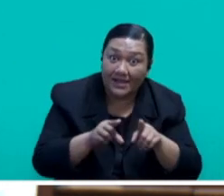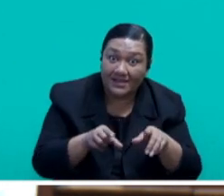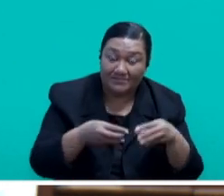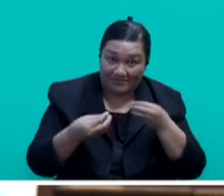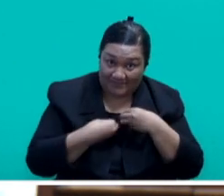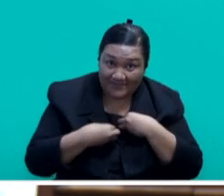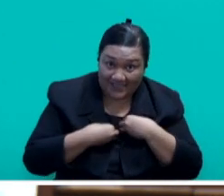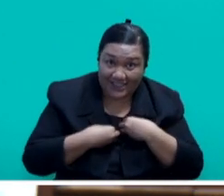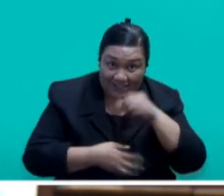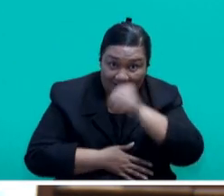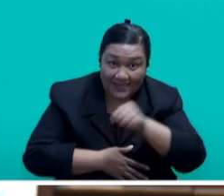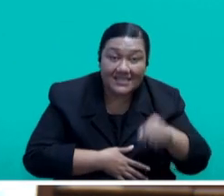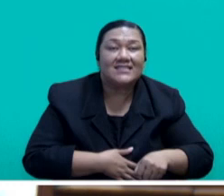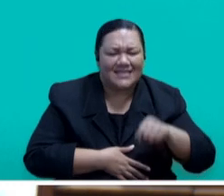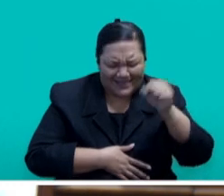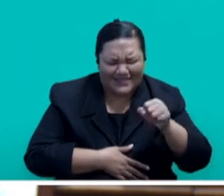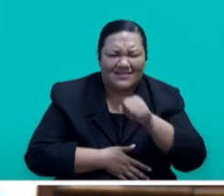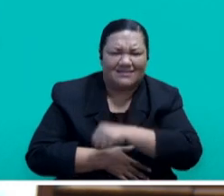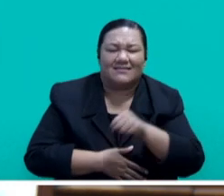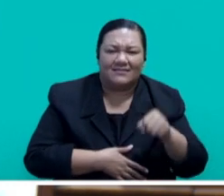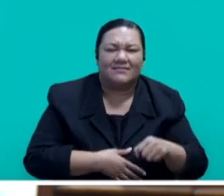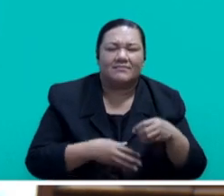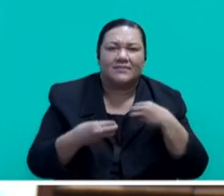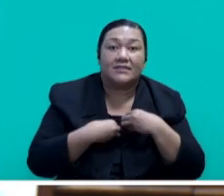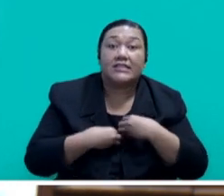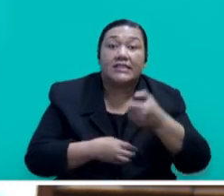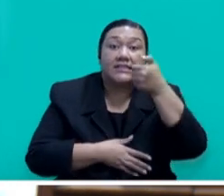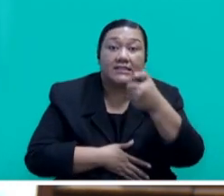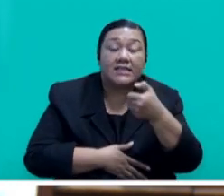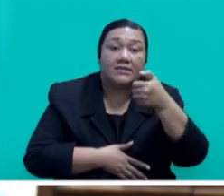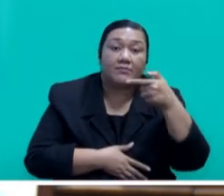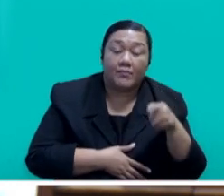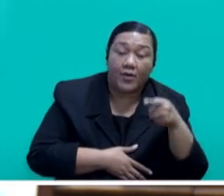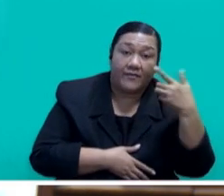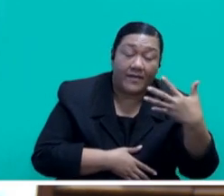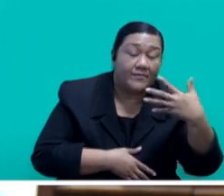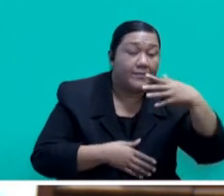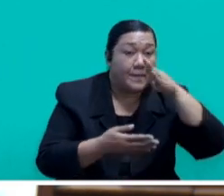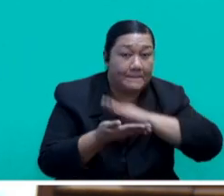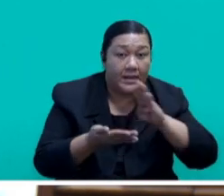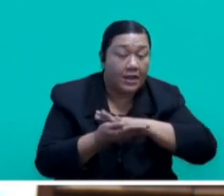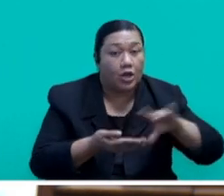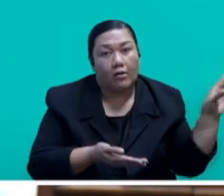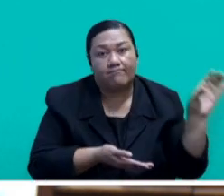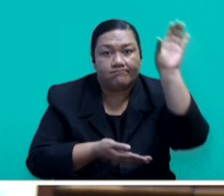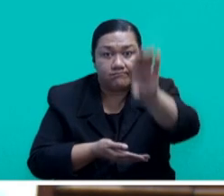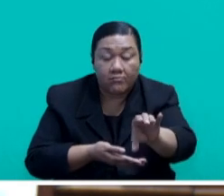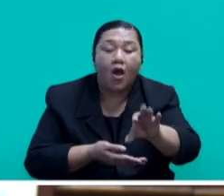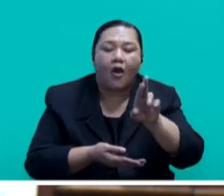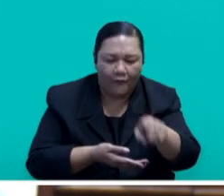The ministry is being allocated $50.6 million compared to $2.4 million in the previous